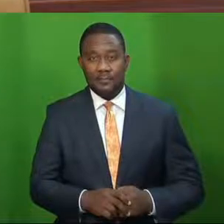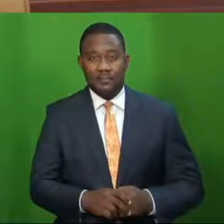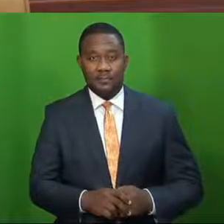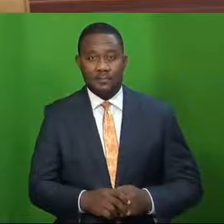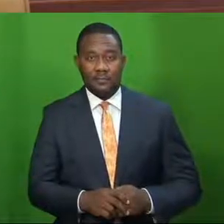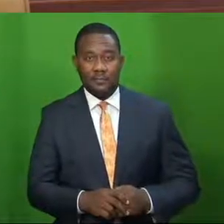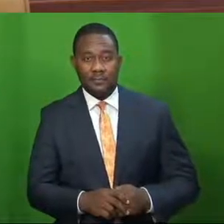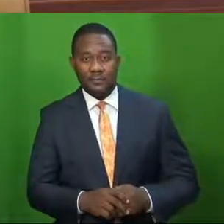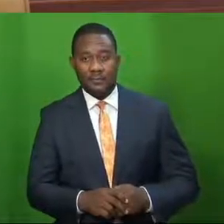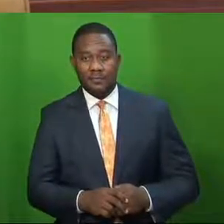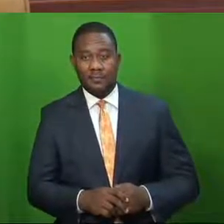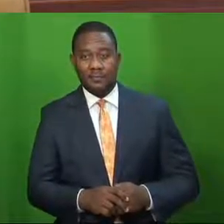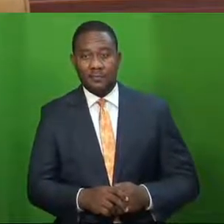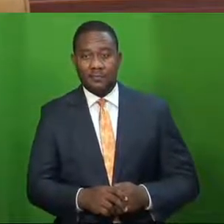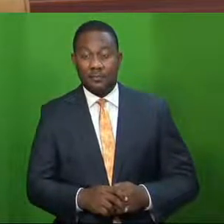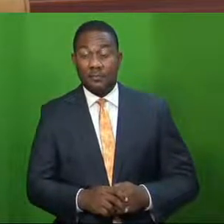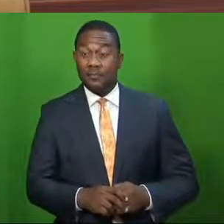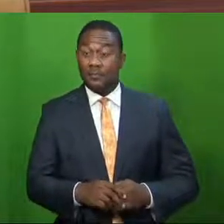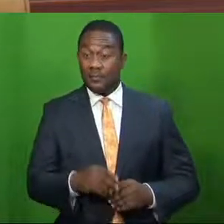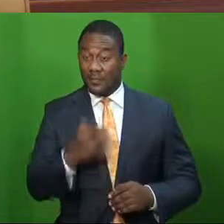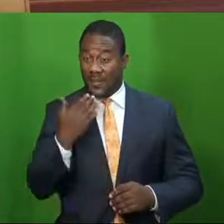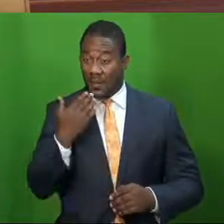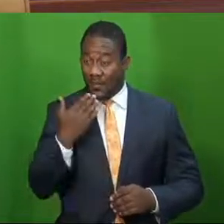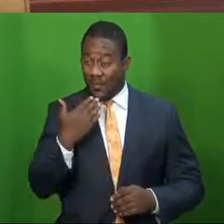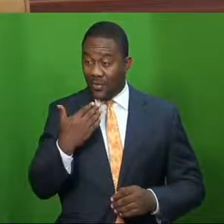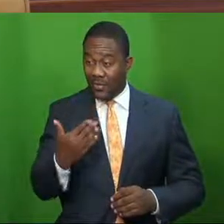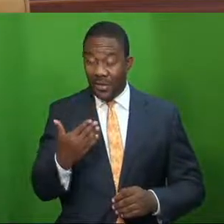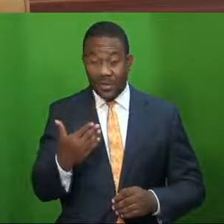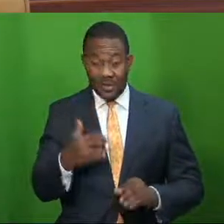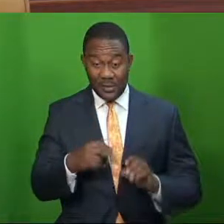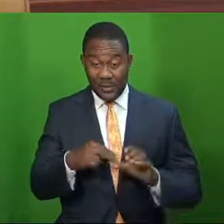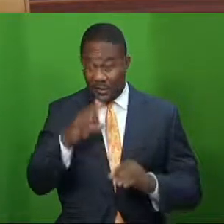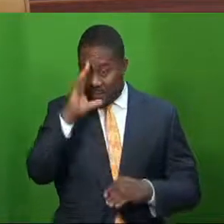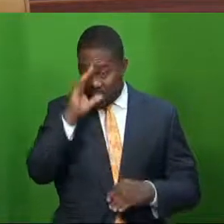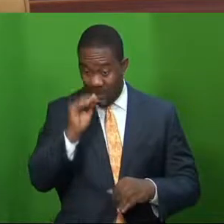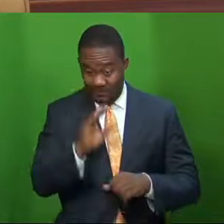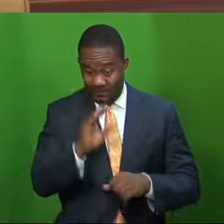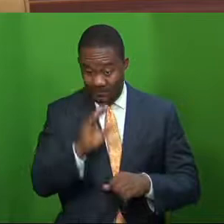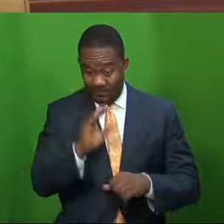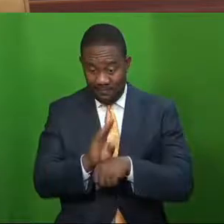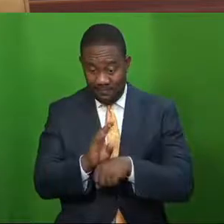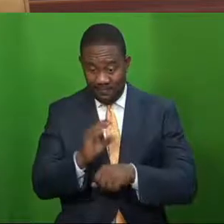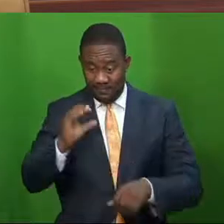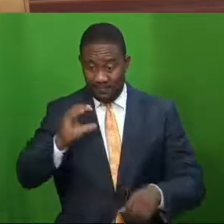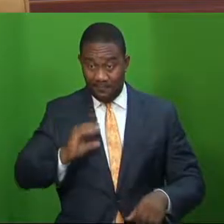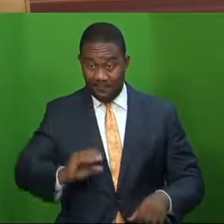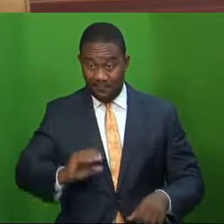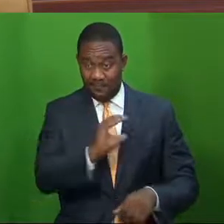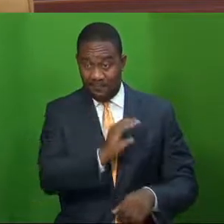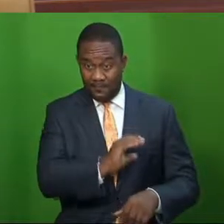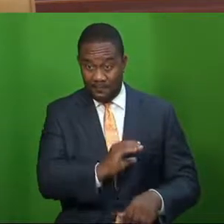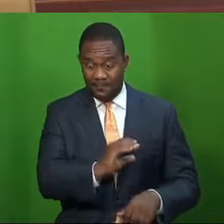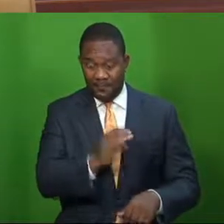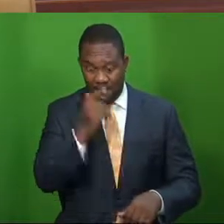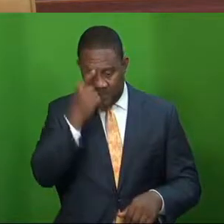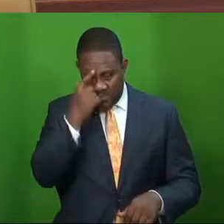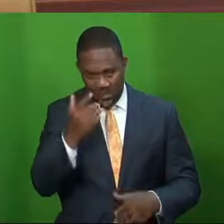expressing gratitude to the Chairman of the Business Committee for the presentation of the business statement.